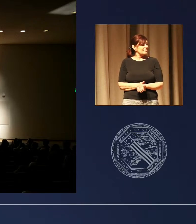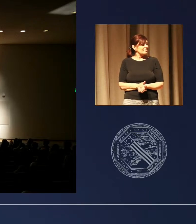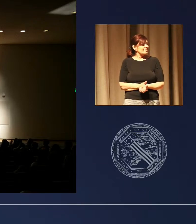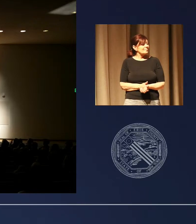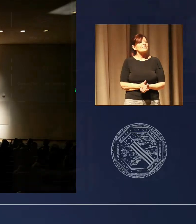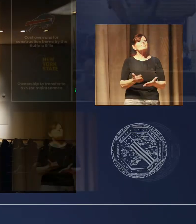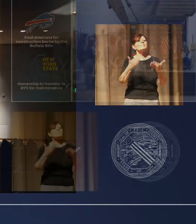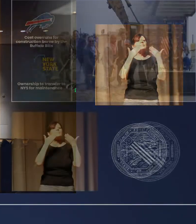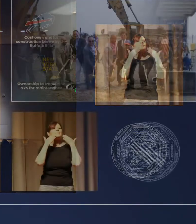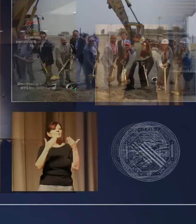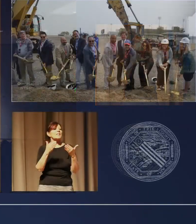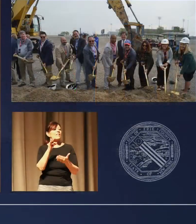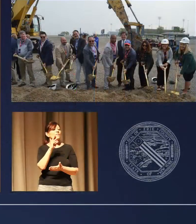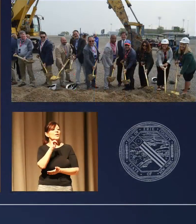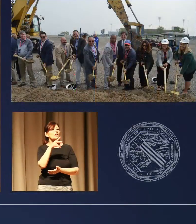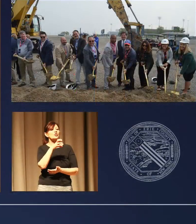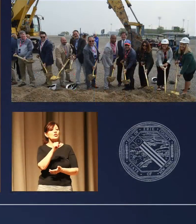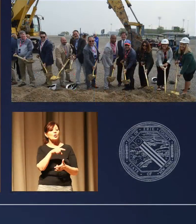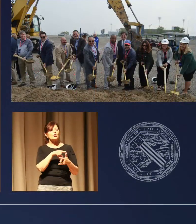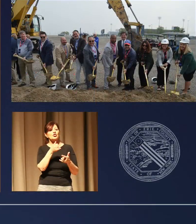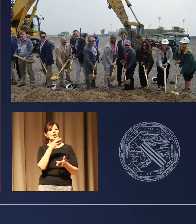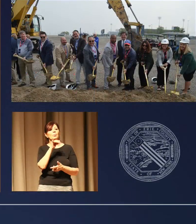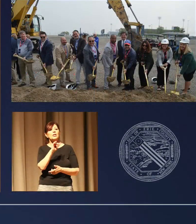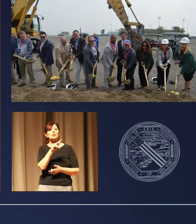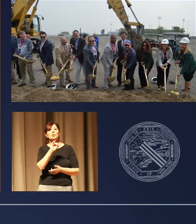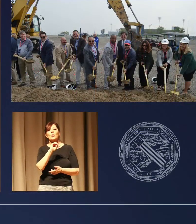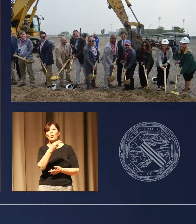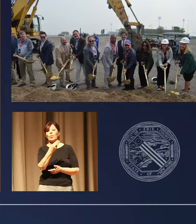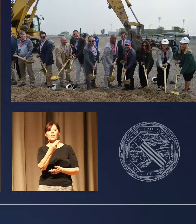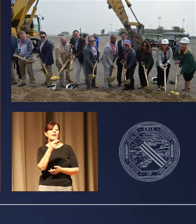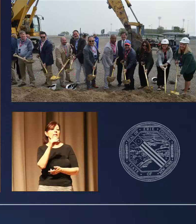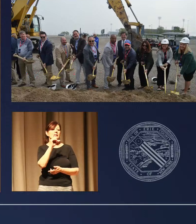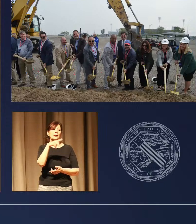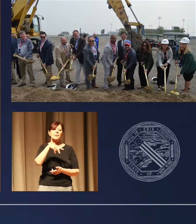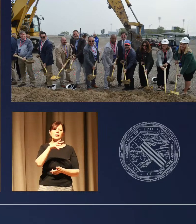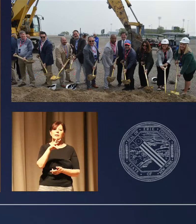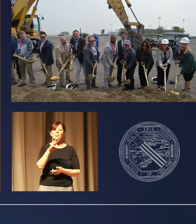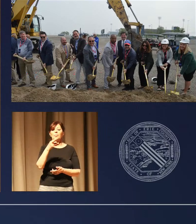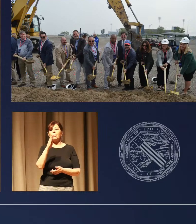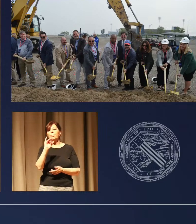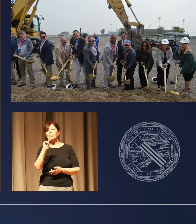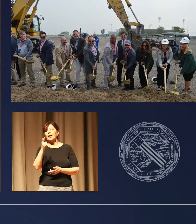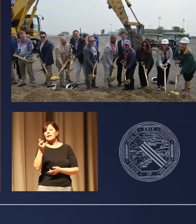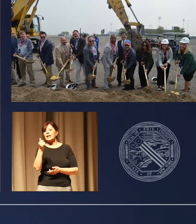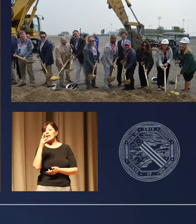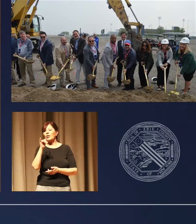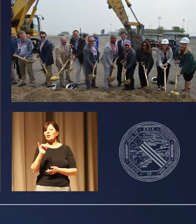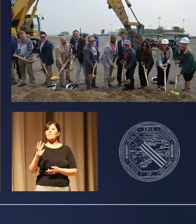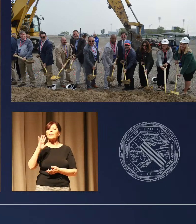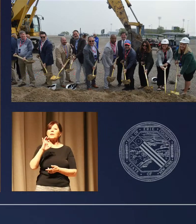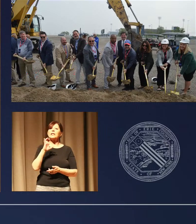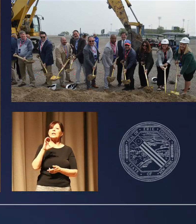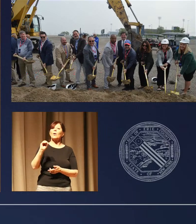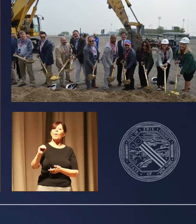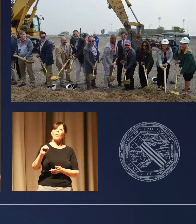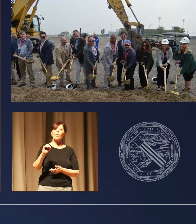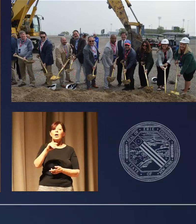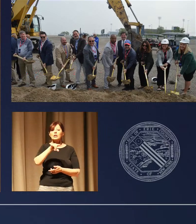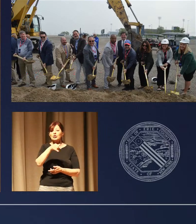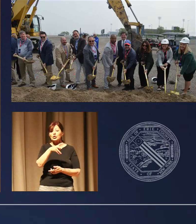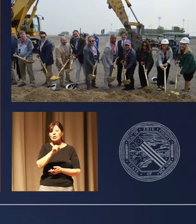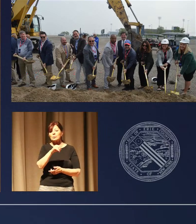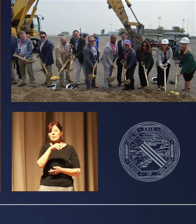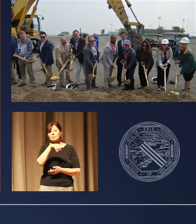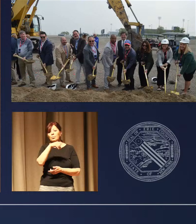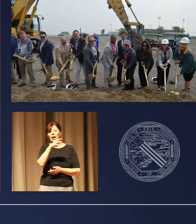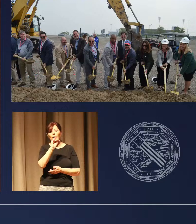I thank Frank Jones, Jeremy Toth, the Law Department staff, DPW Commissioner Bill Geary, former EEO Director James Blackwell, and the many